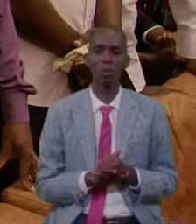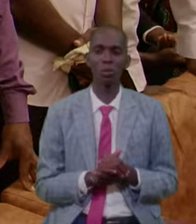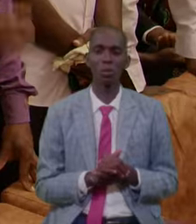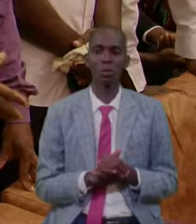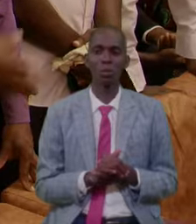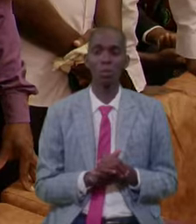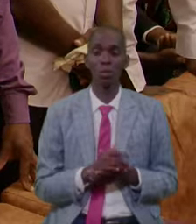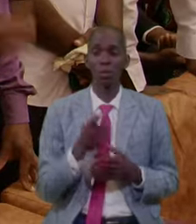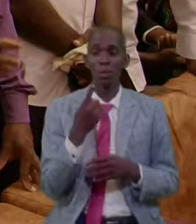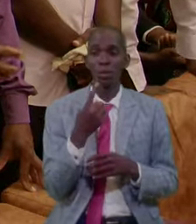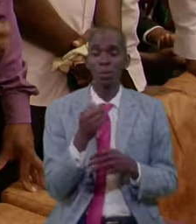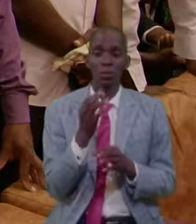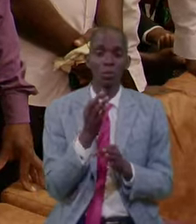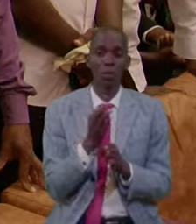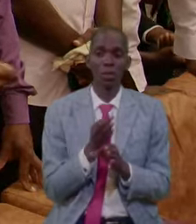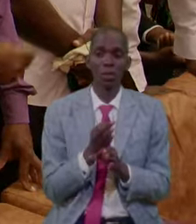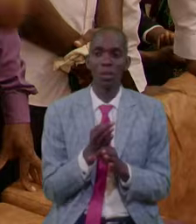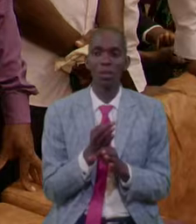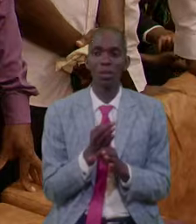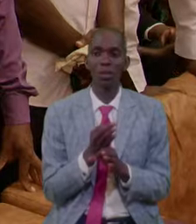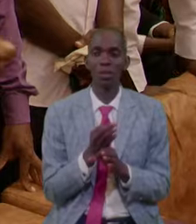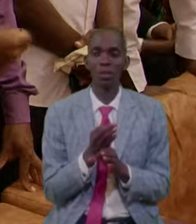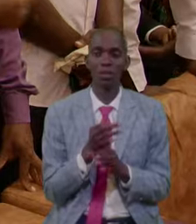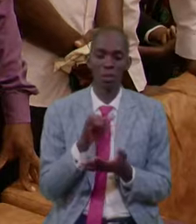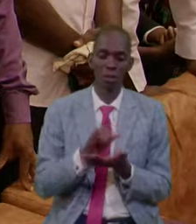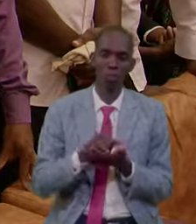The faith that purges.